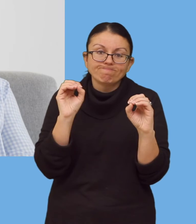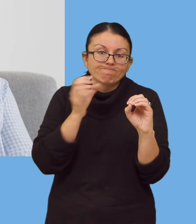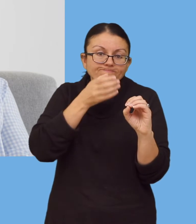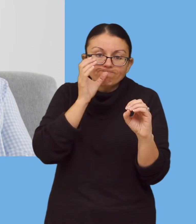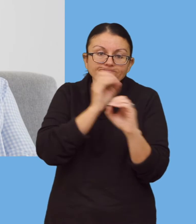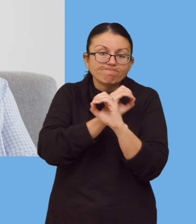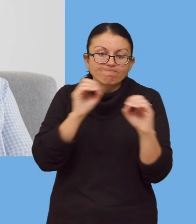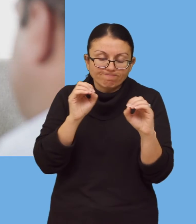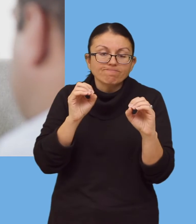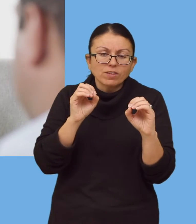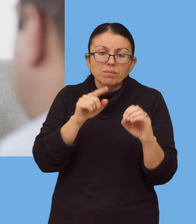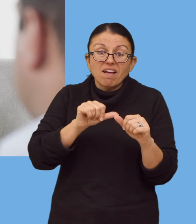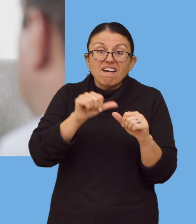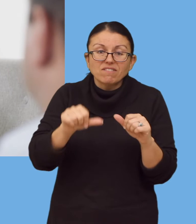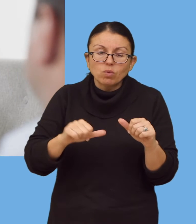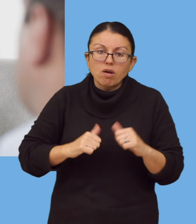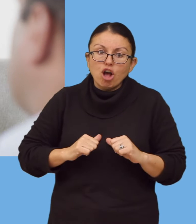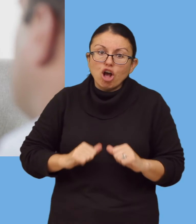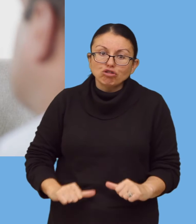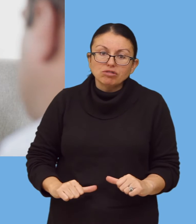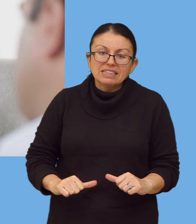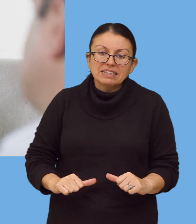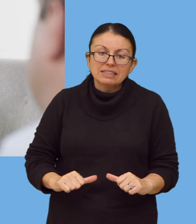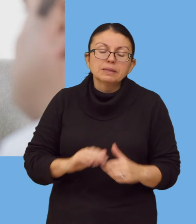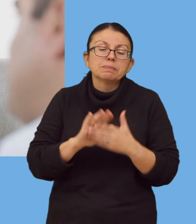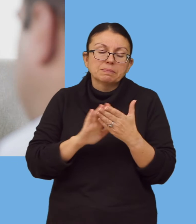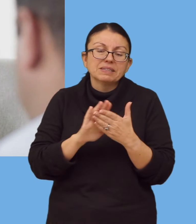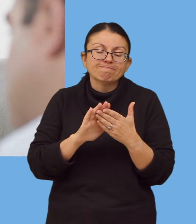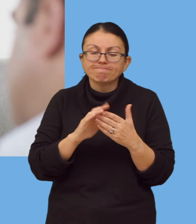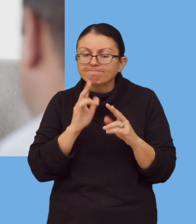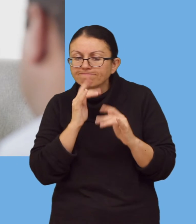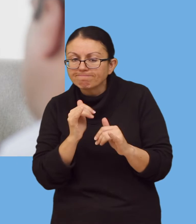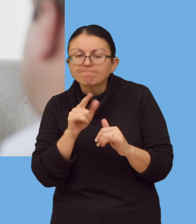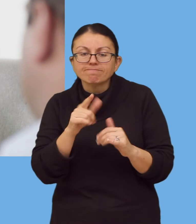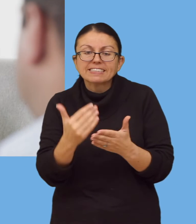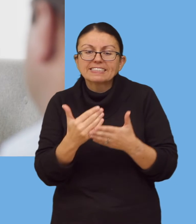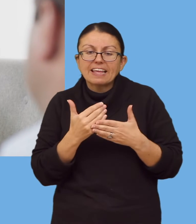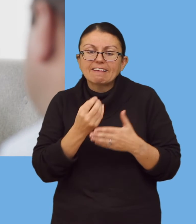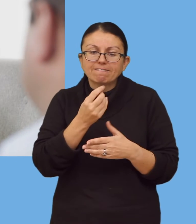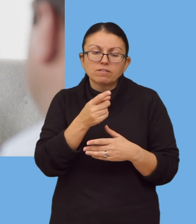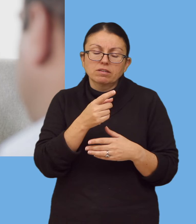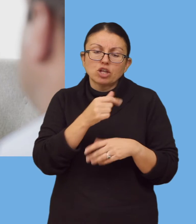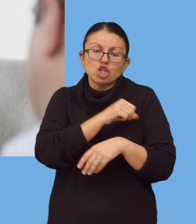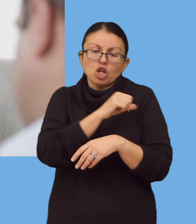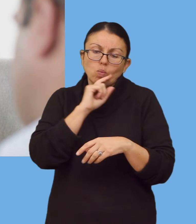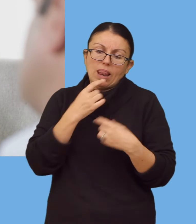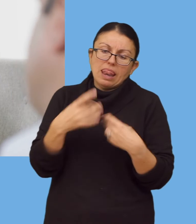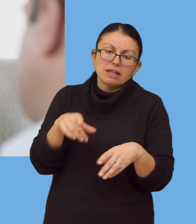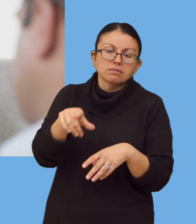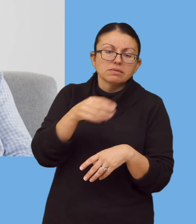wake up, you'll wake up a bit hungry. As soon as you're feeling awake and it's safe for you to eat and drink, the nurses will allow you to eat and